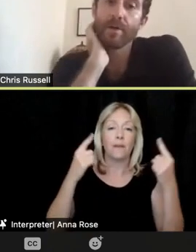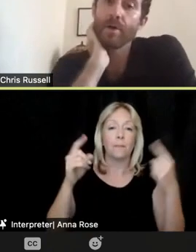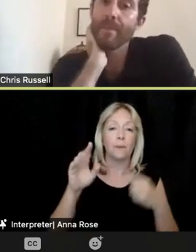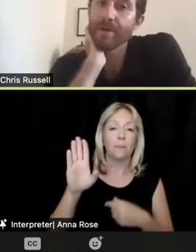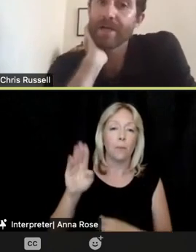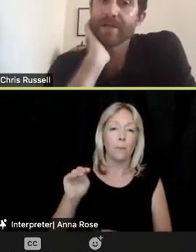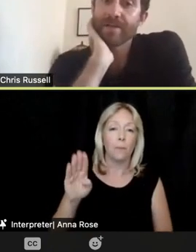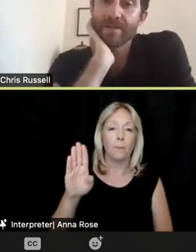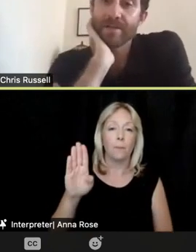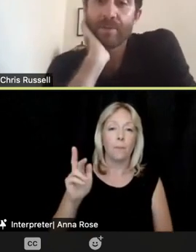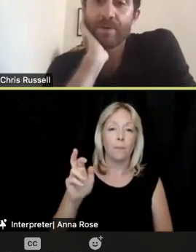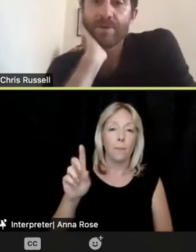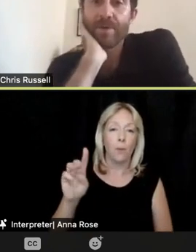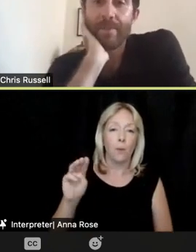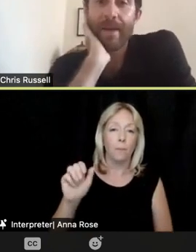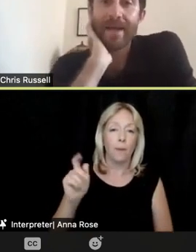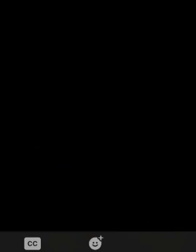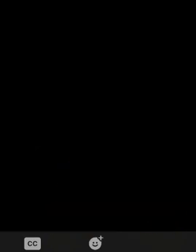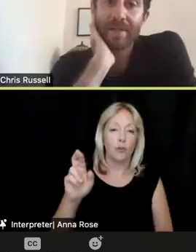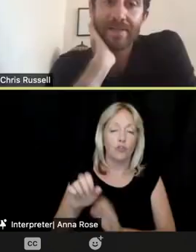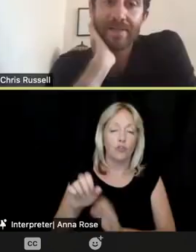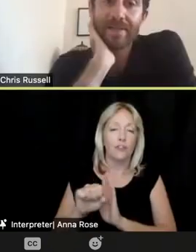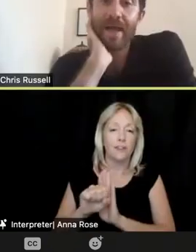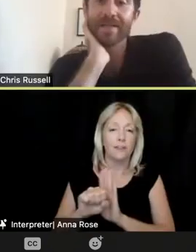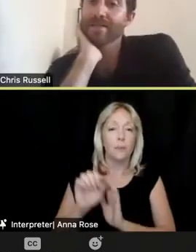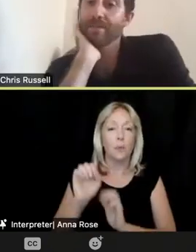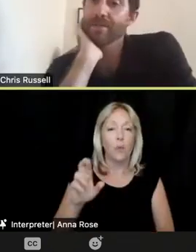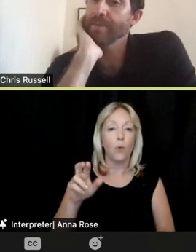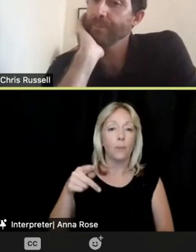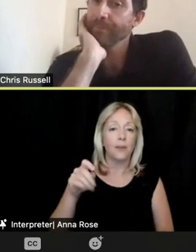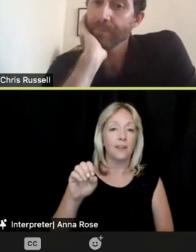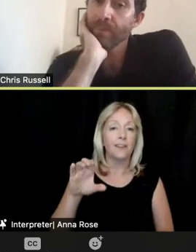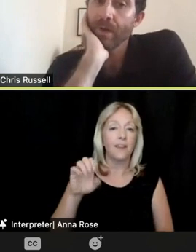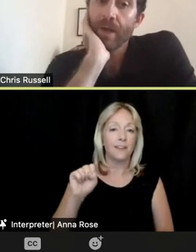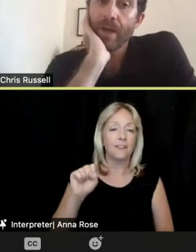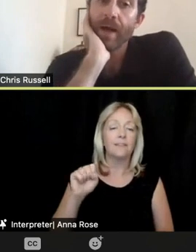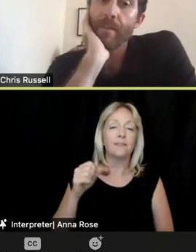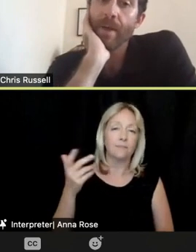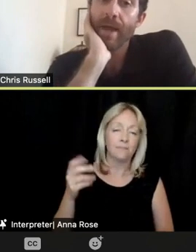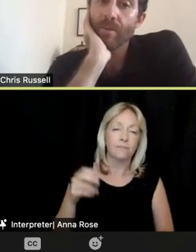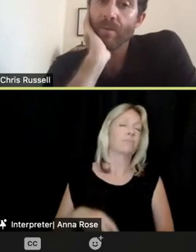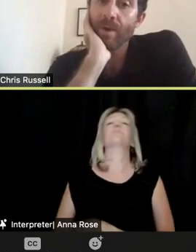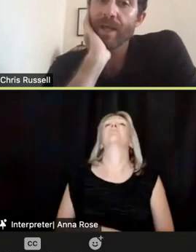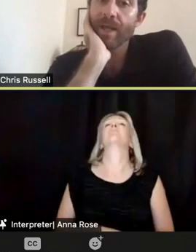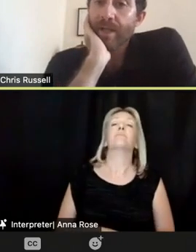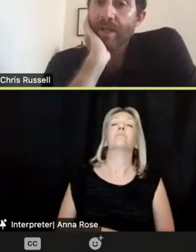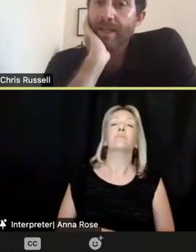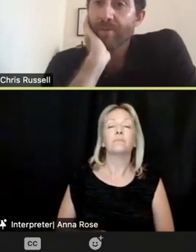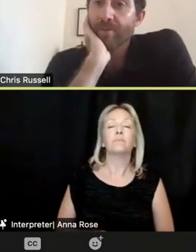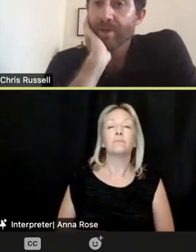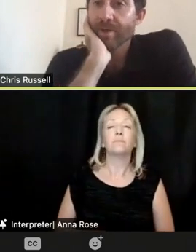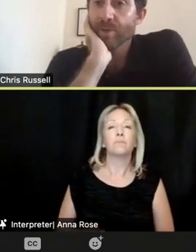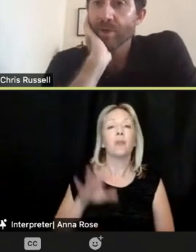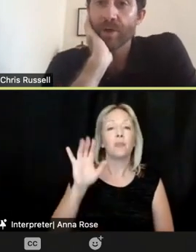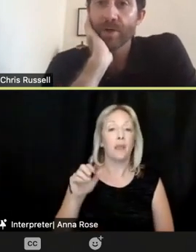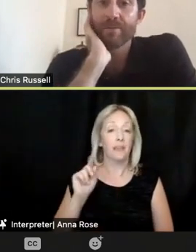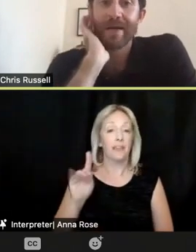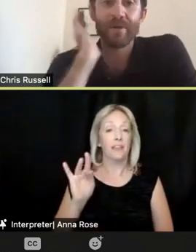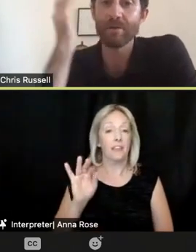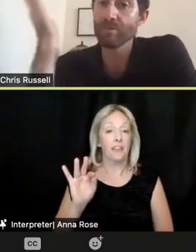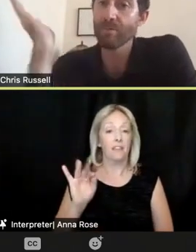Boardmaker, Mayor Johnson symbols, or PECS, P-E-C-S symbols. And we can look at that if we're